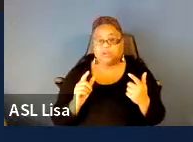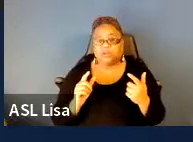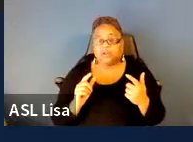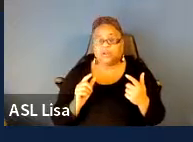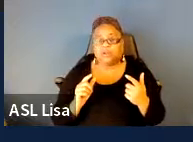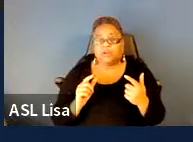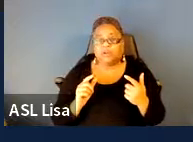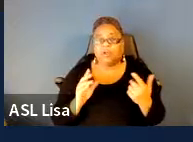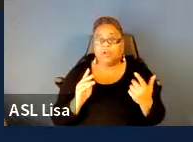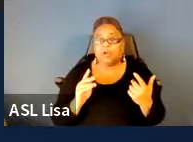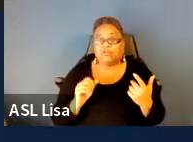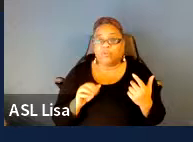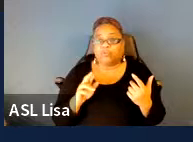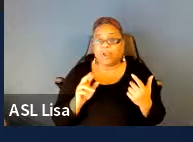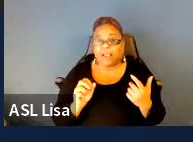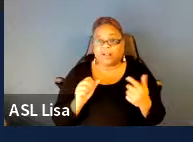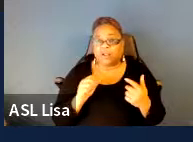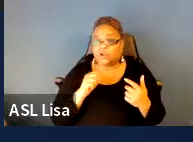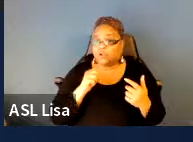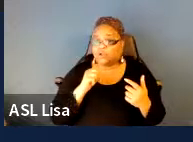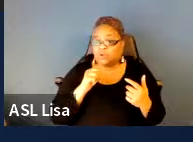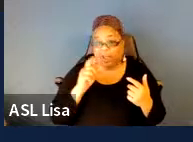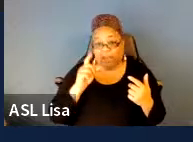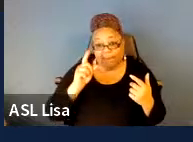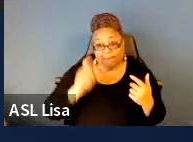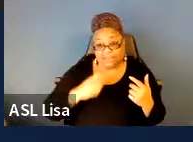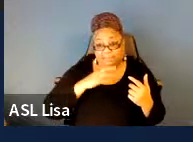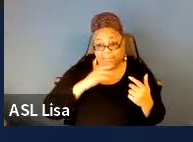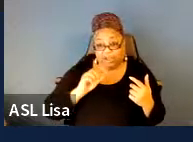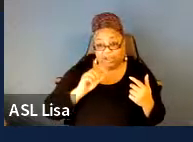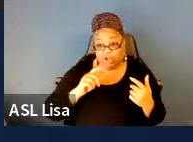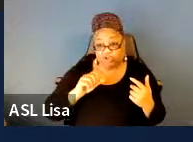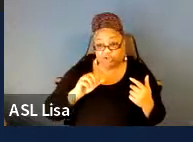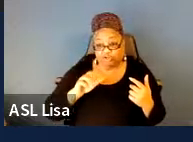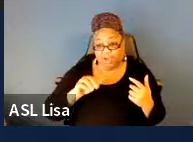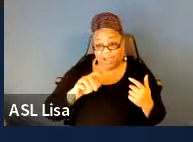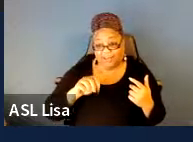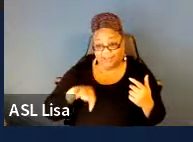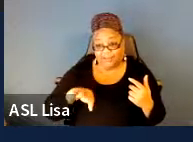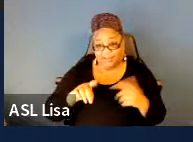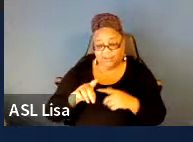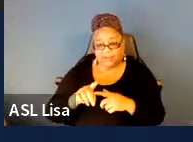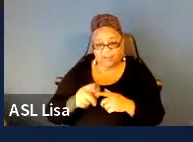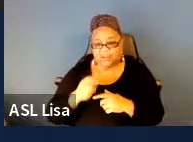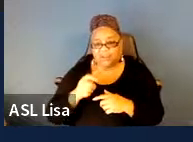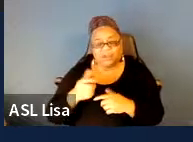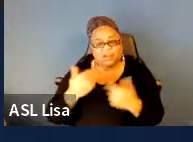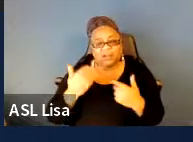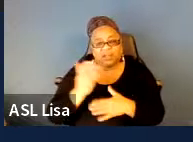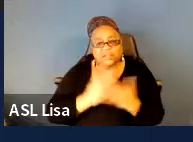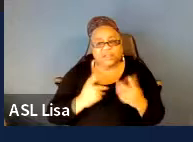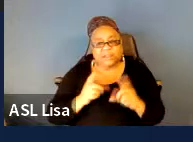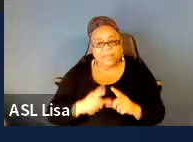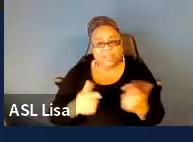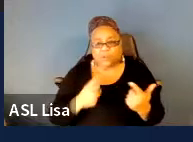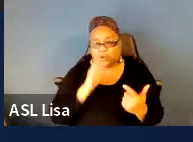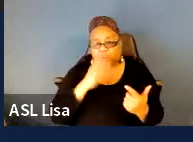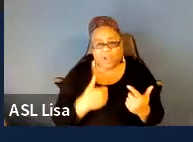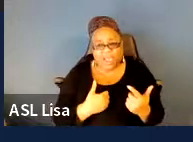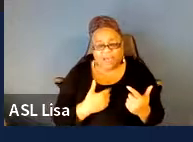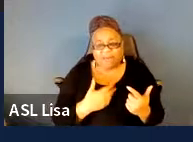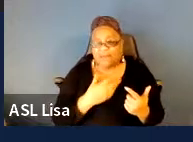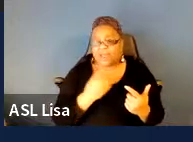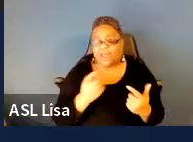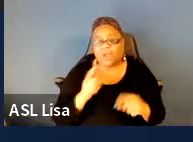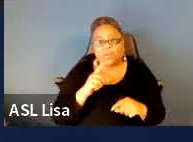contracted. Some languages don't even have contracted Braille. And we can't necessarily say that the requirements that we have for something like